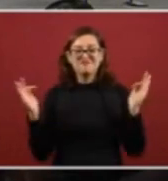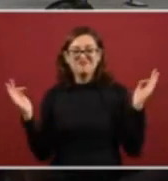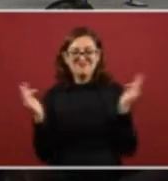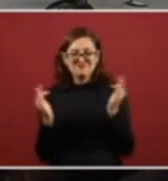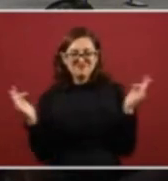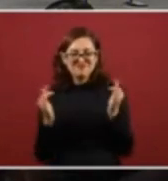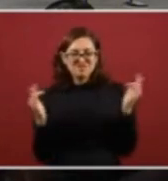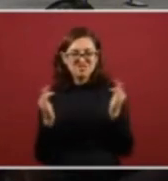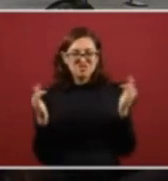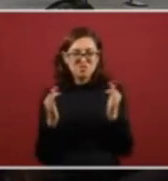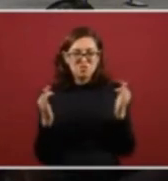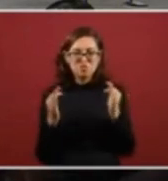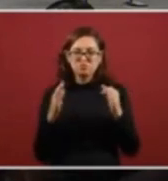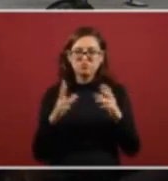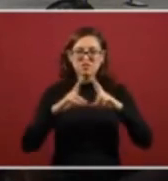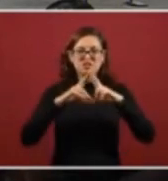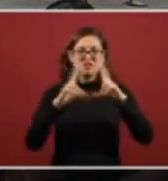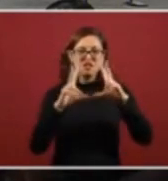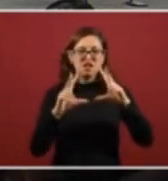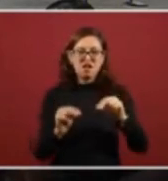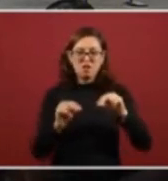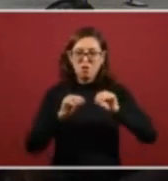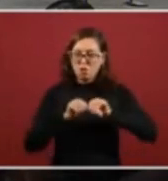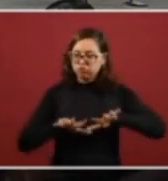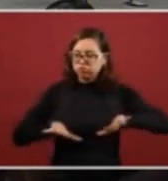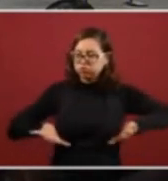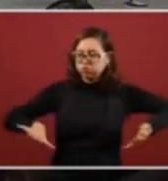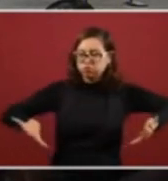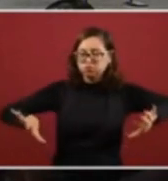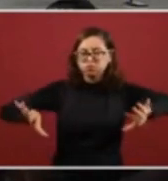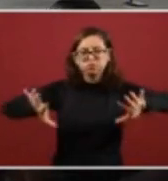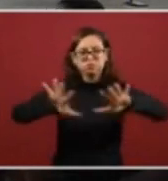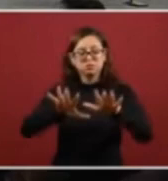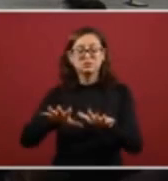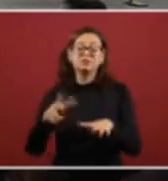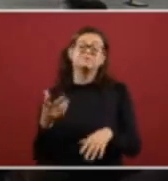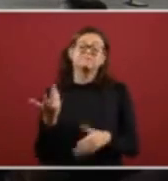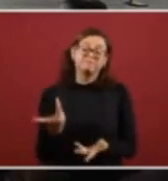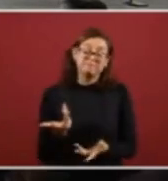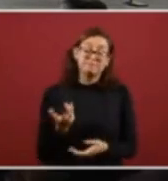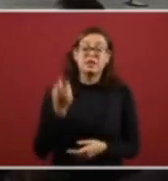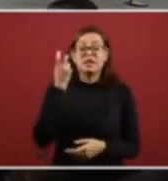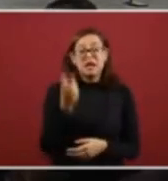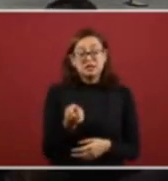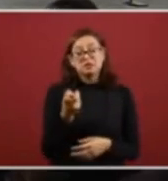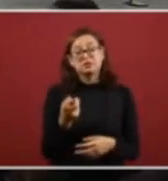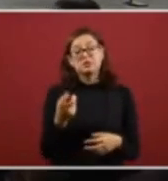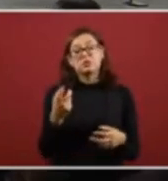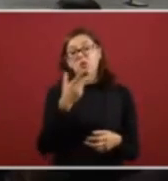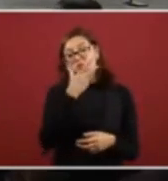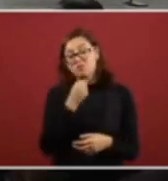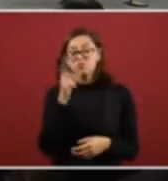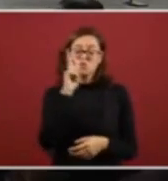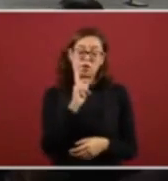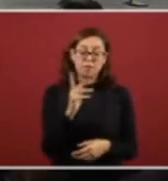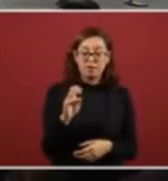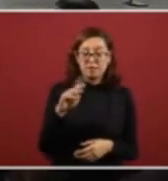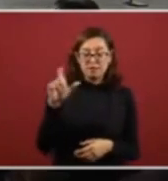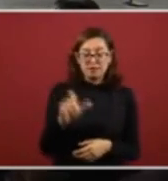is break ice in order to get to the duct and identify the point of